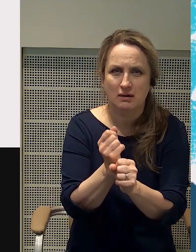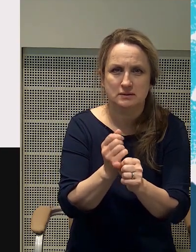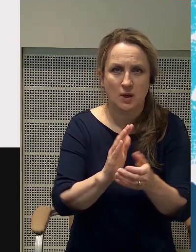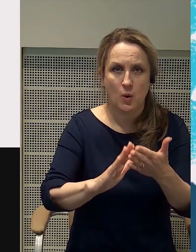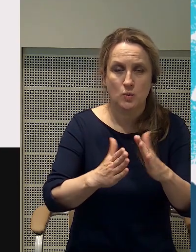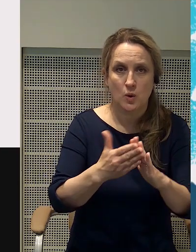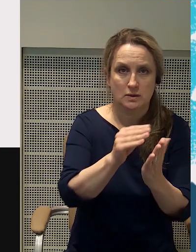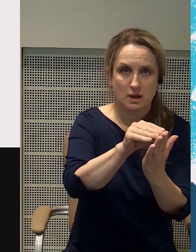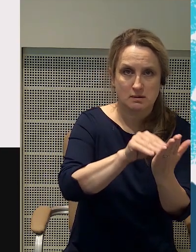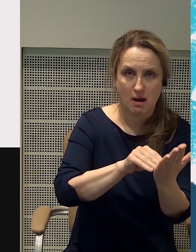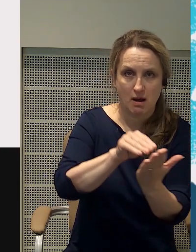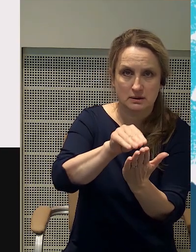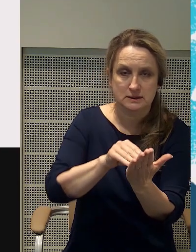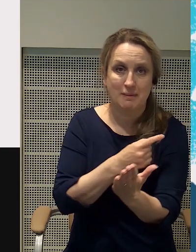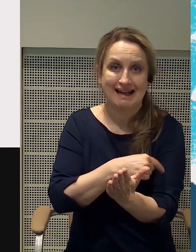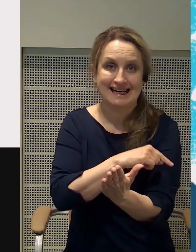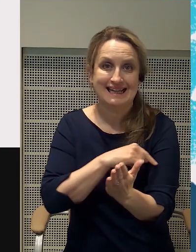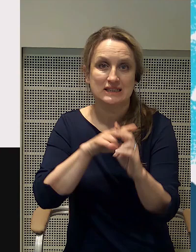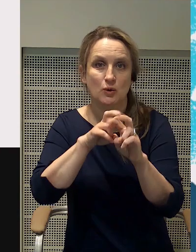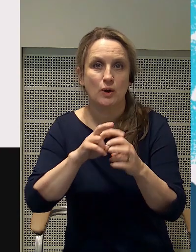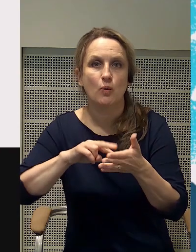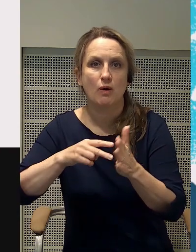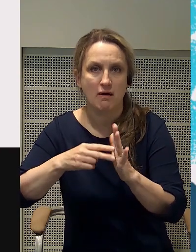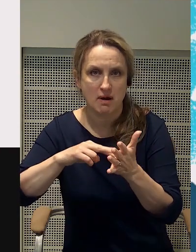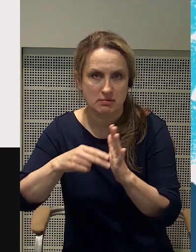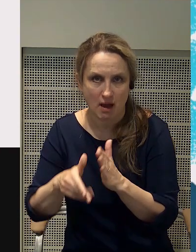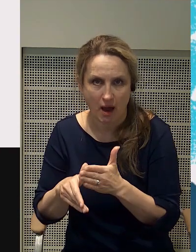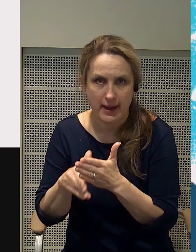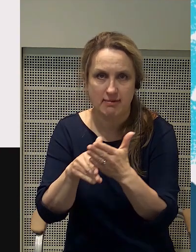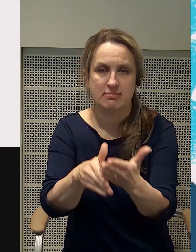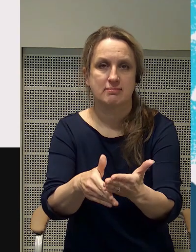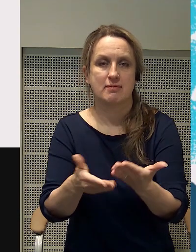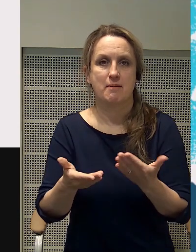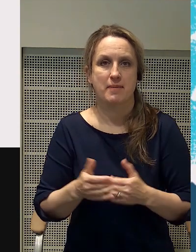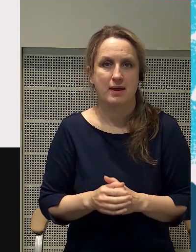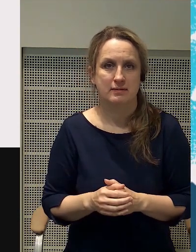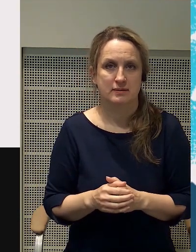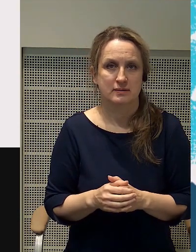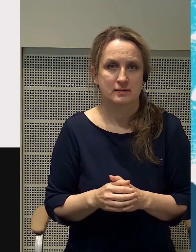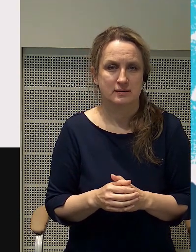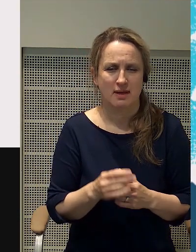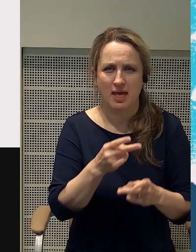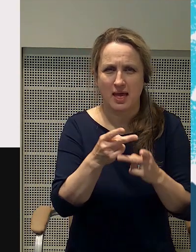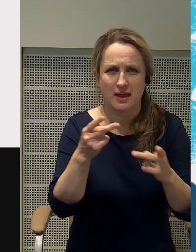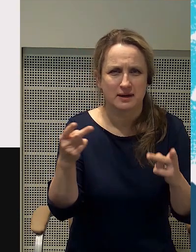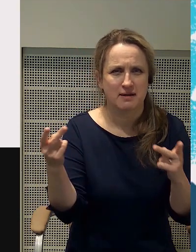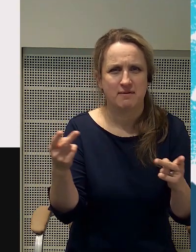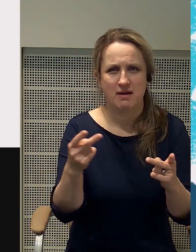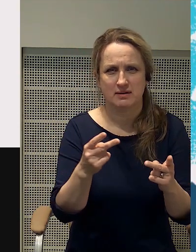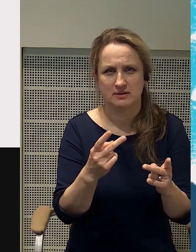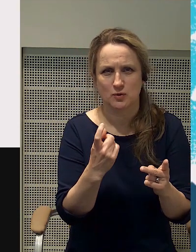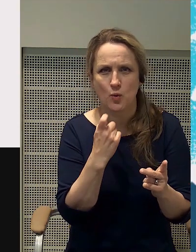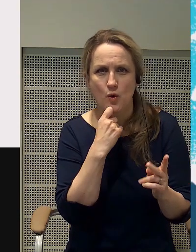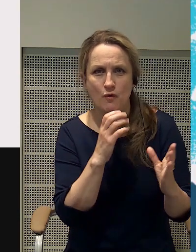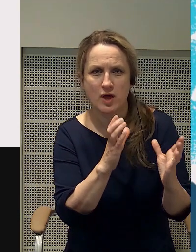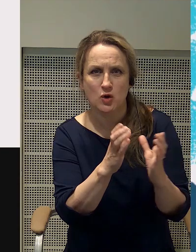also help in stakeholder mapping and engagement. We also can help in research design and creating lay